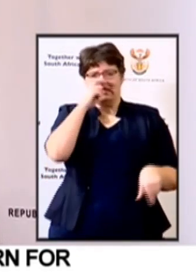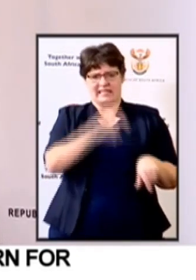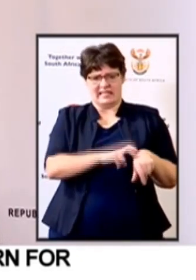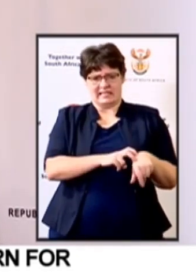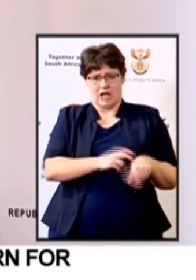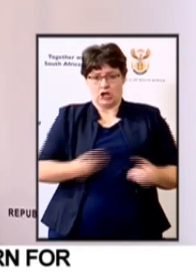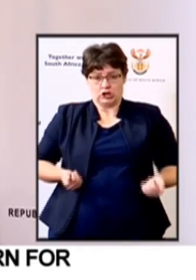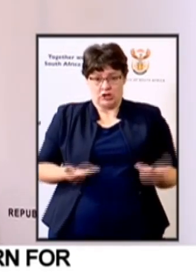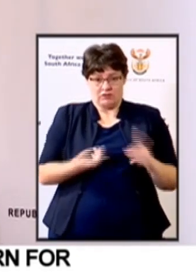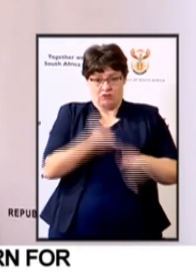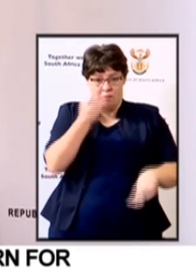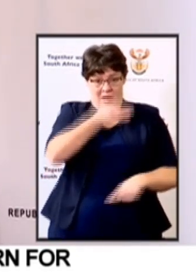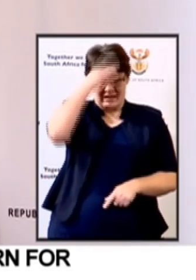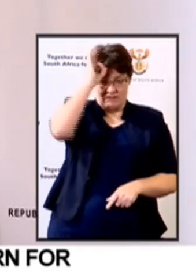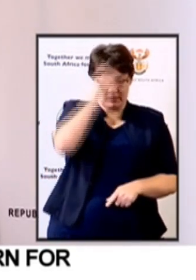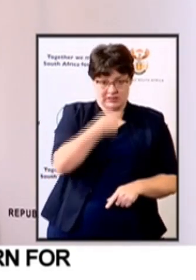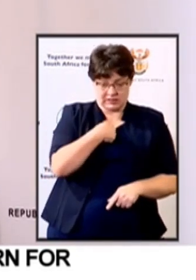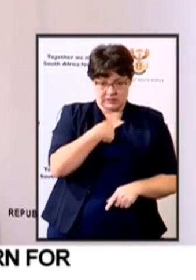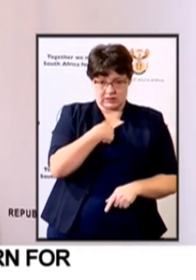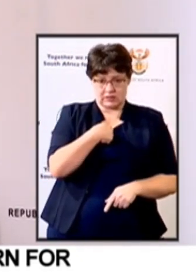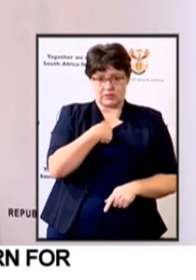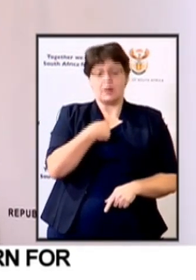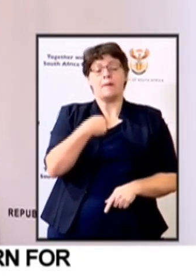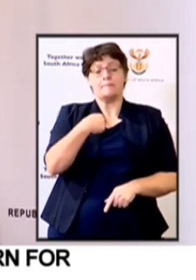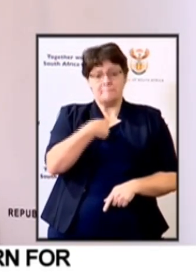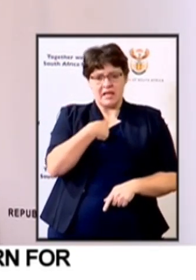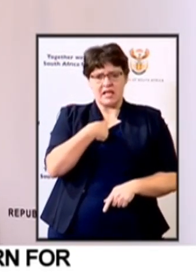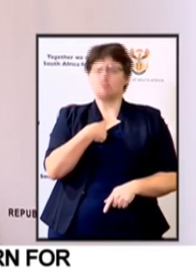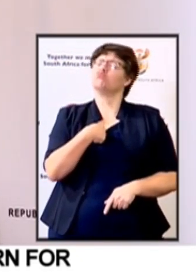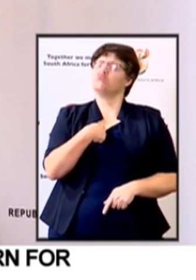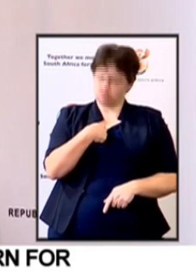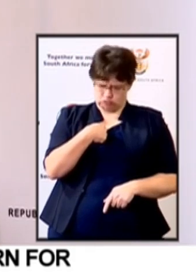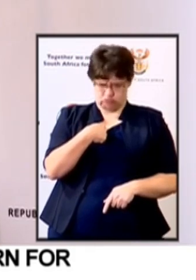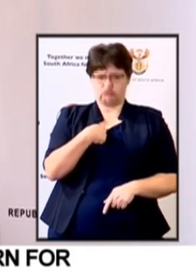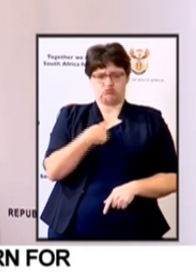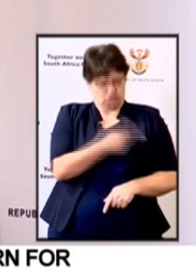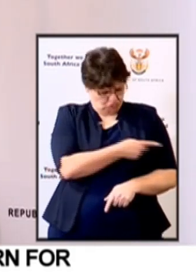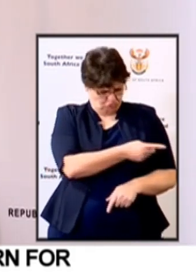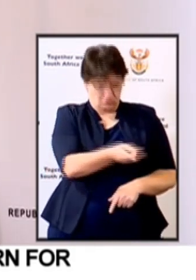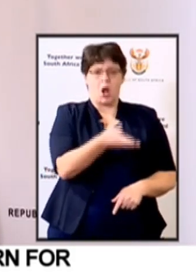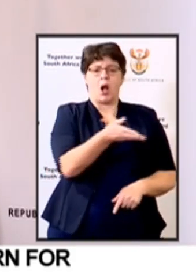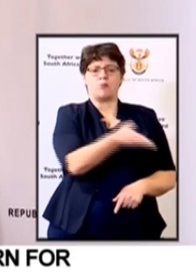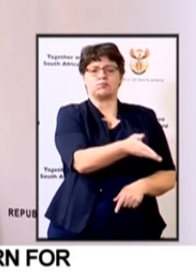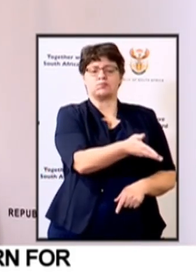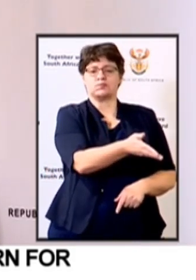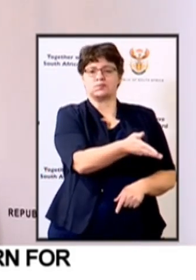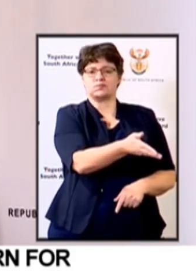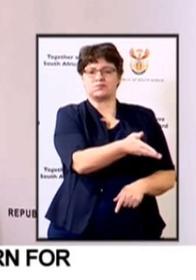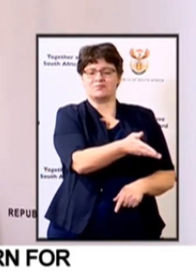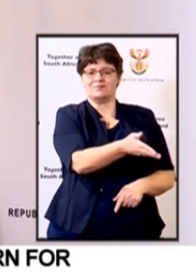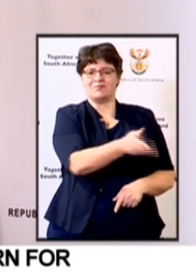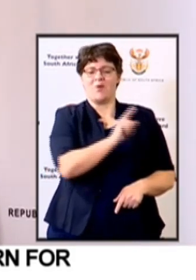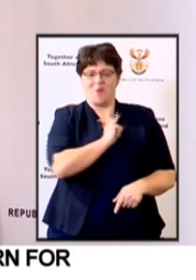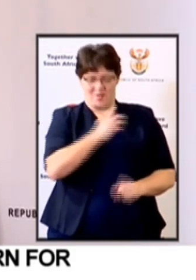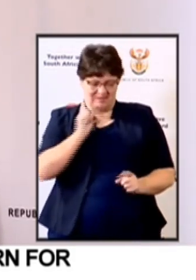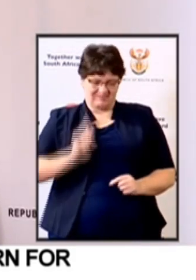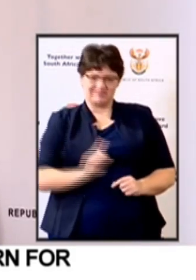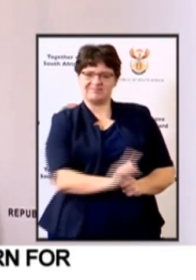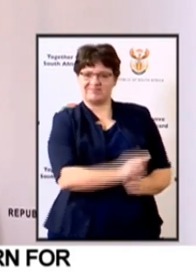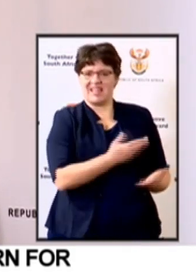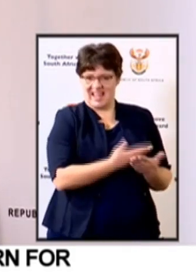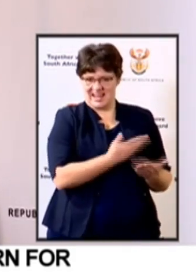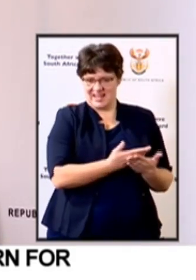government service, your first assumption as a citizen should say, let